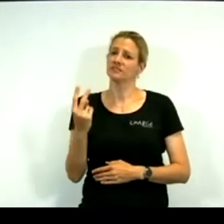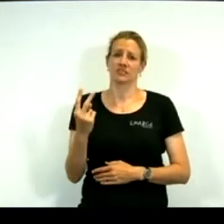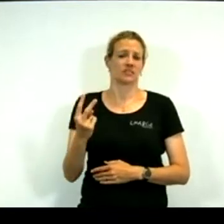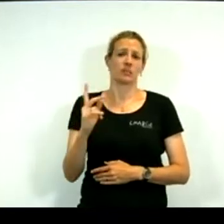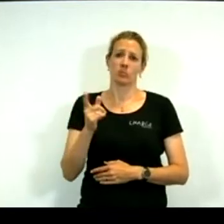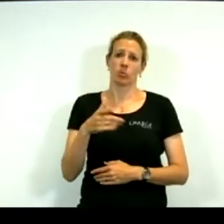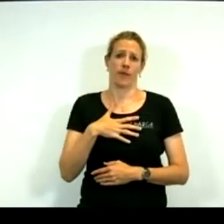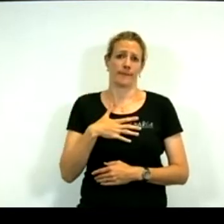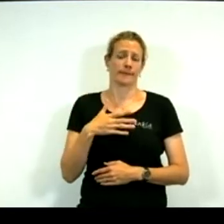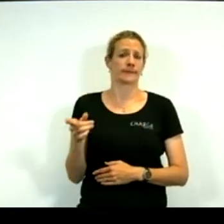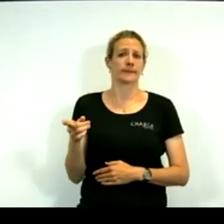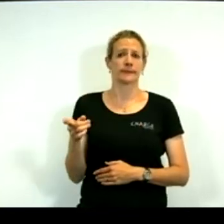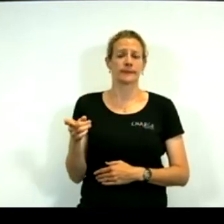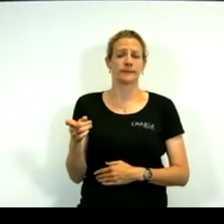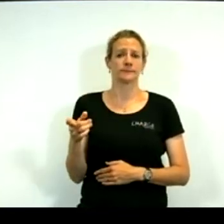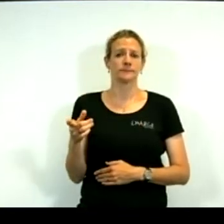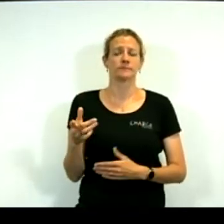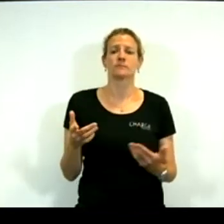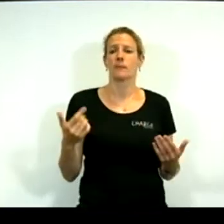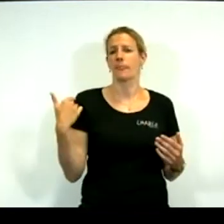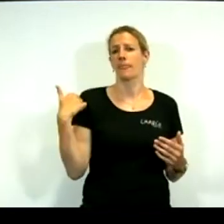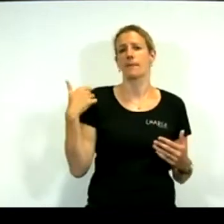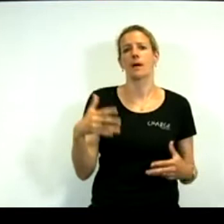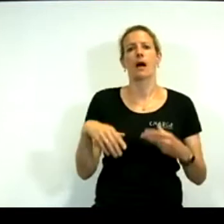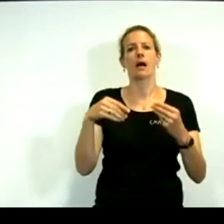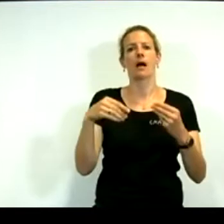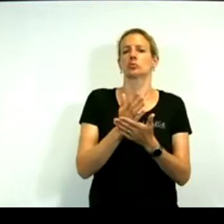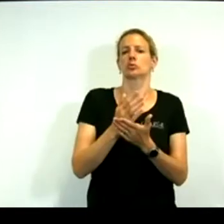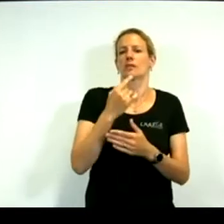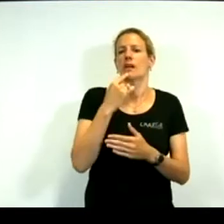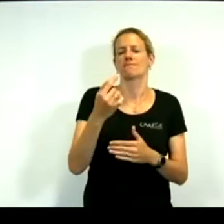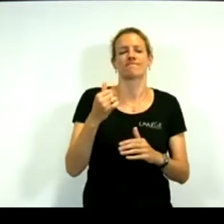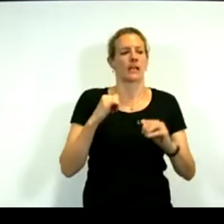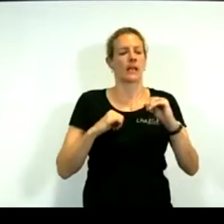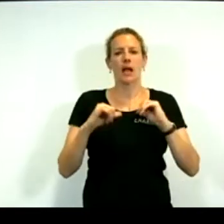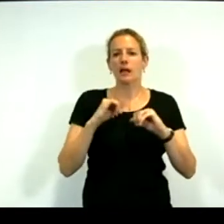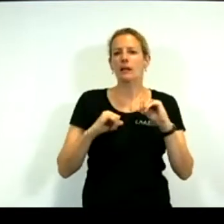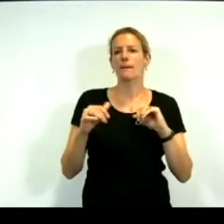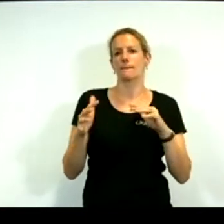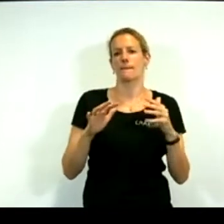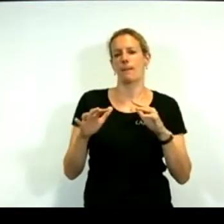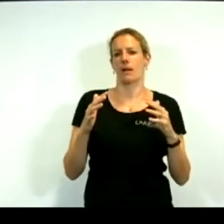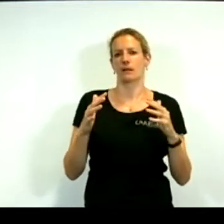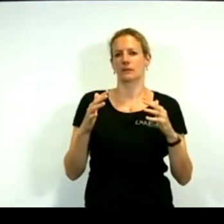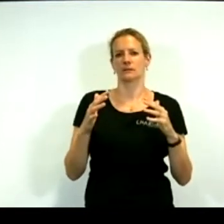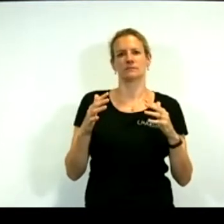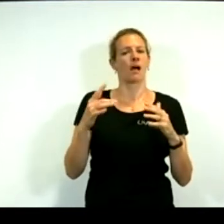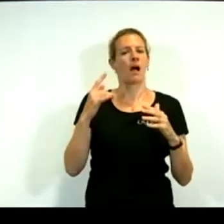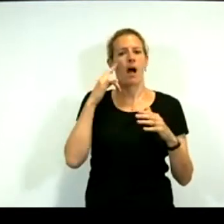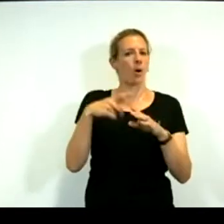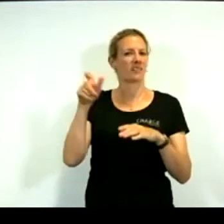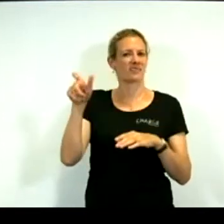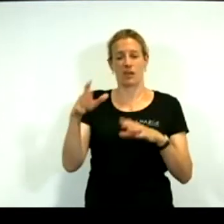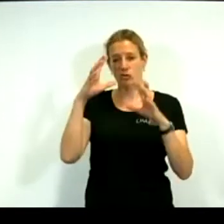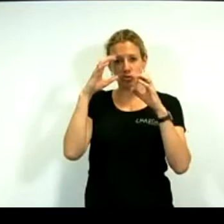session, they usually don't know about charge, and they usually are in a